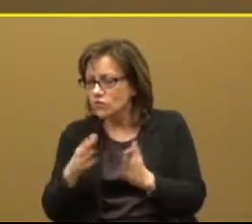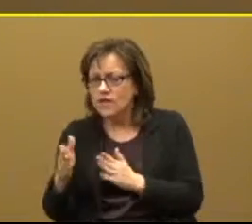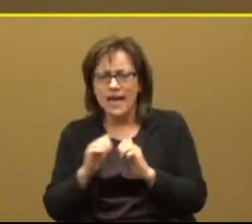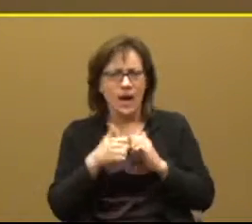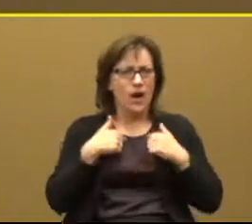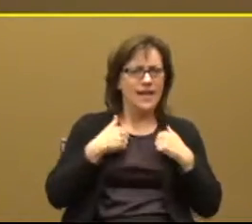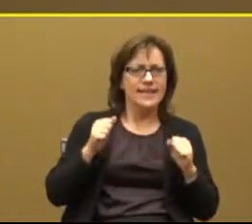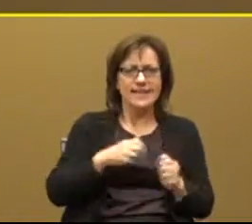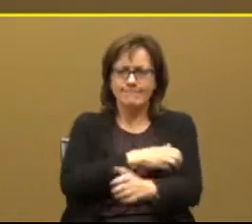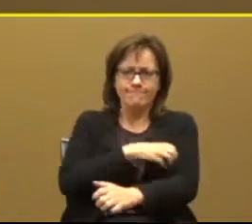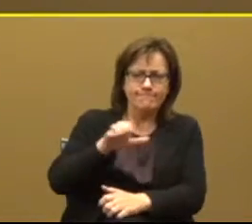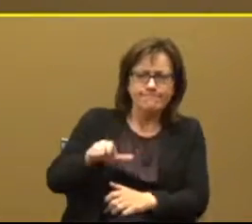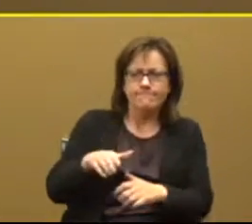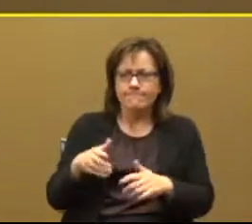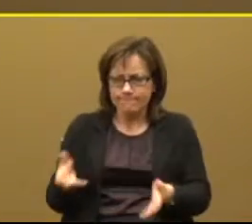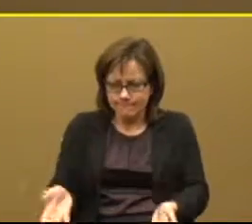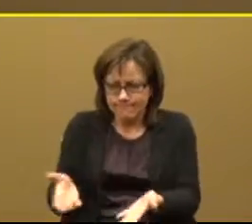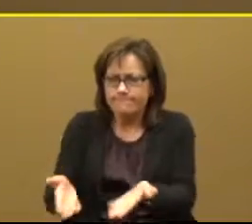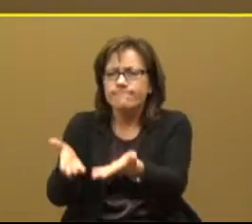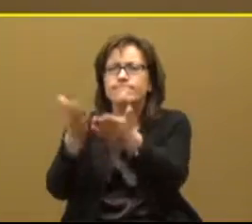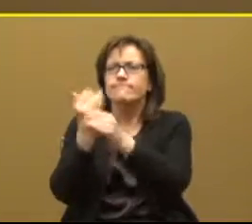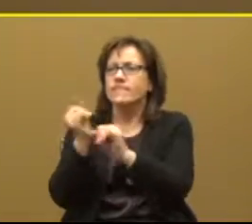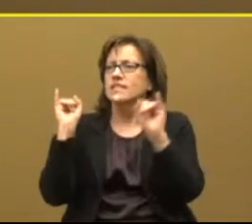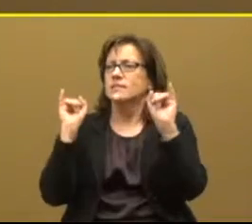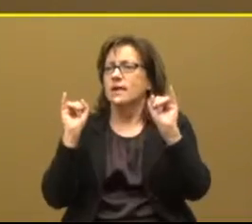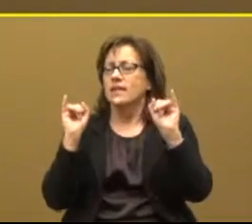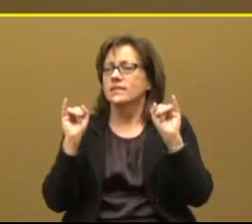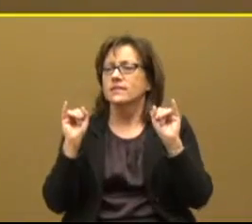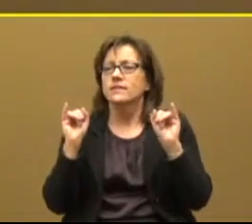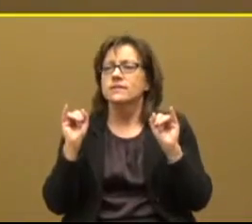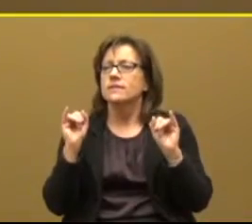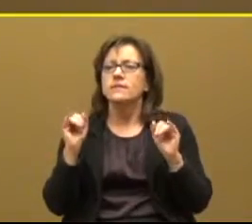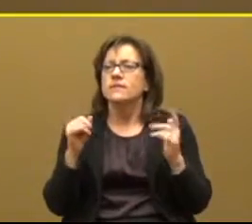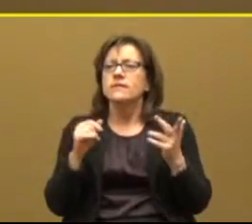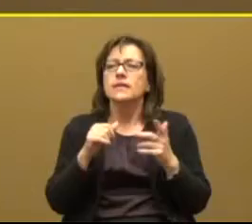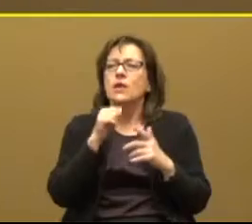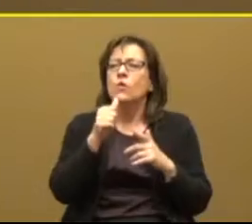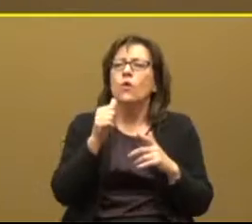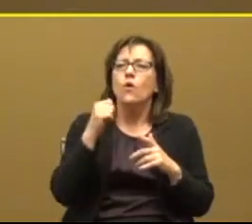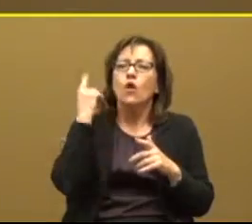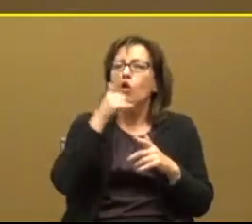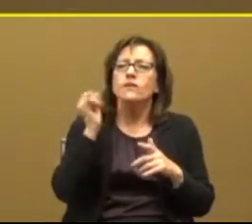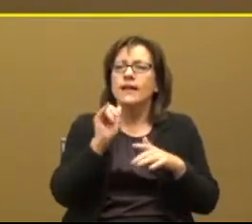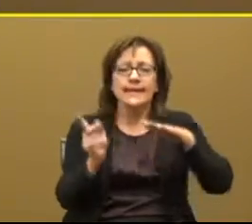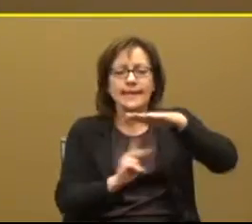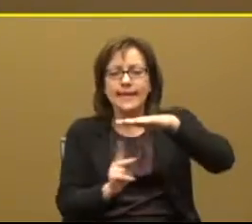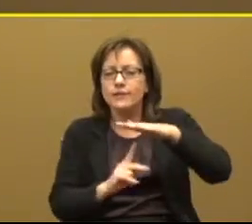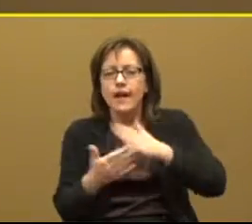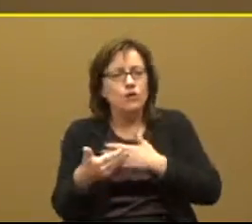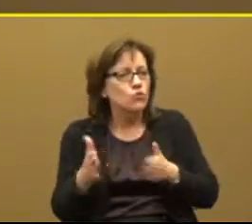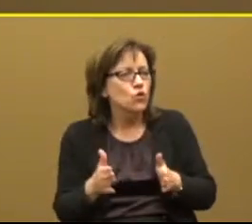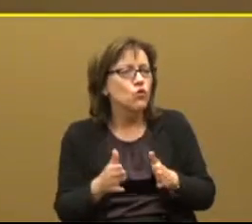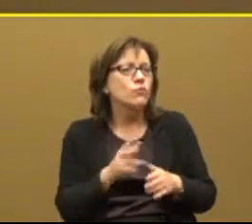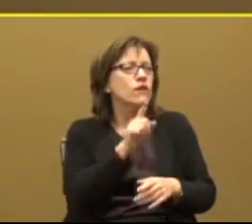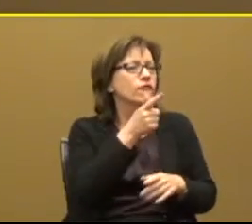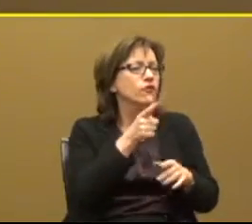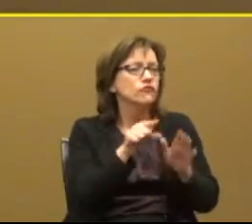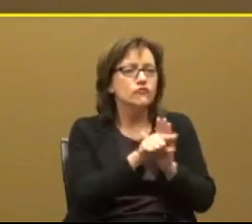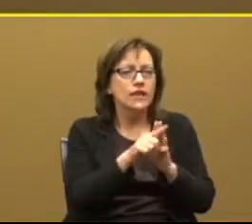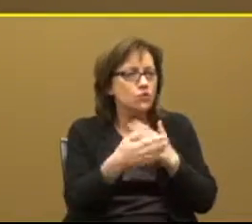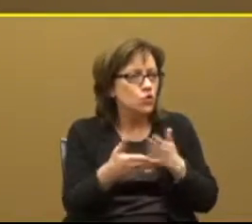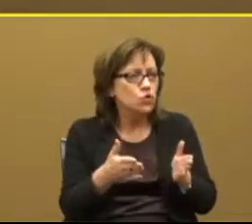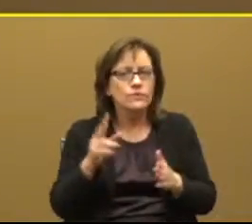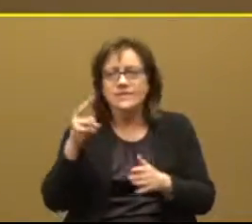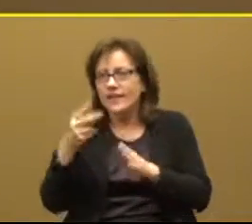empower students to be independent. So it's not going to look like a kindergarten room or a first grade room or a second grade room where